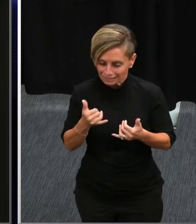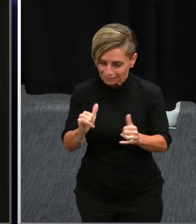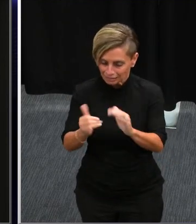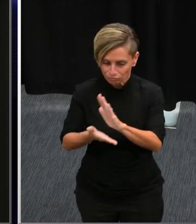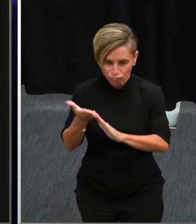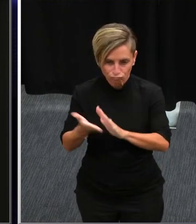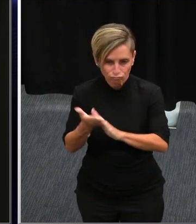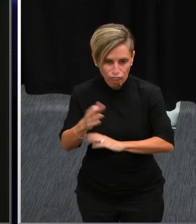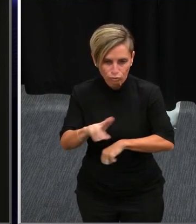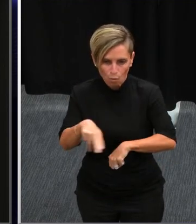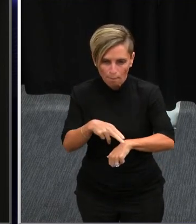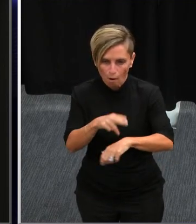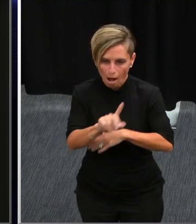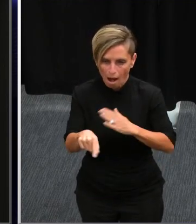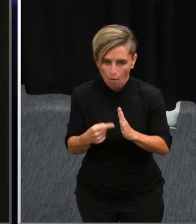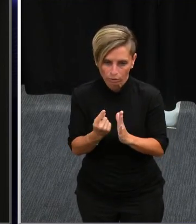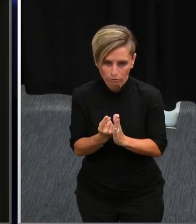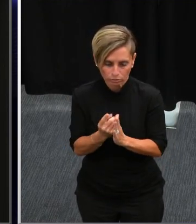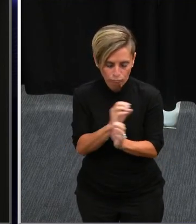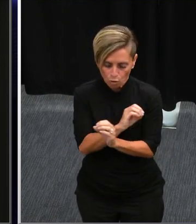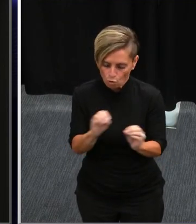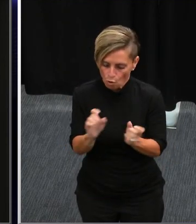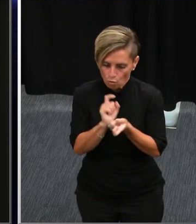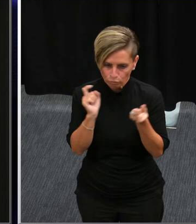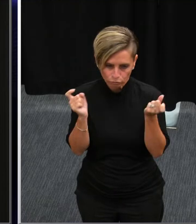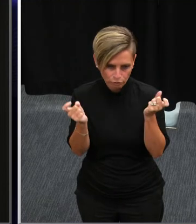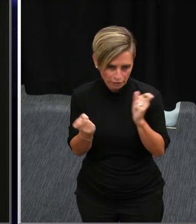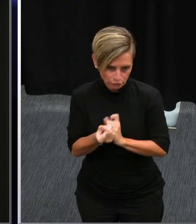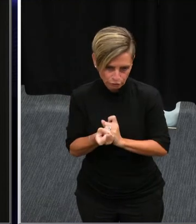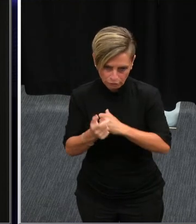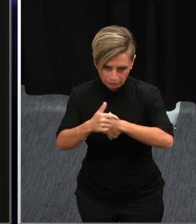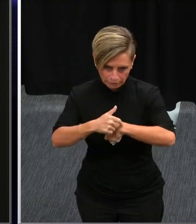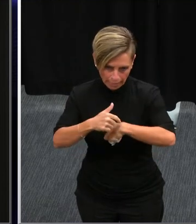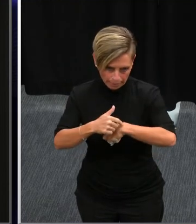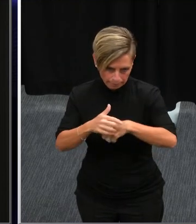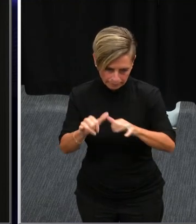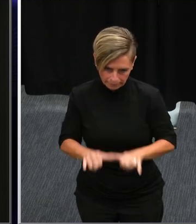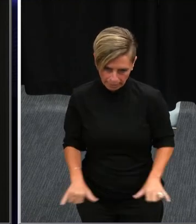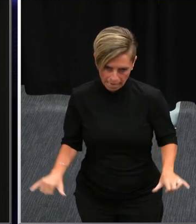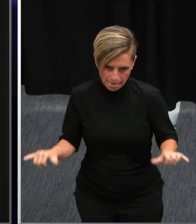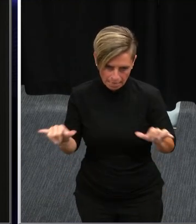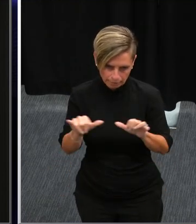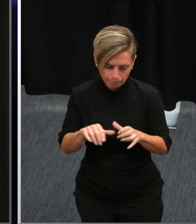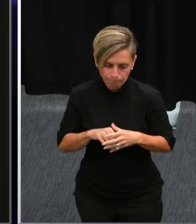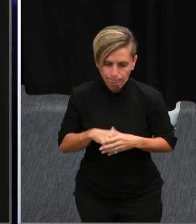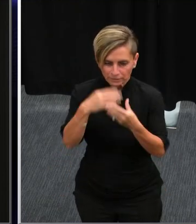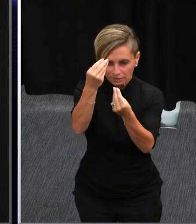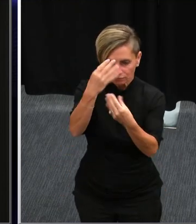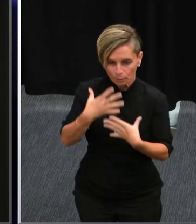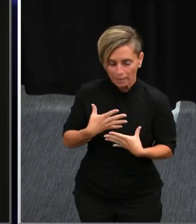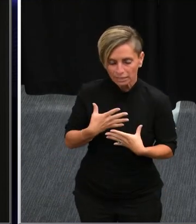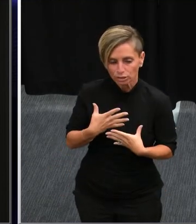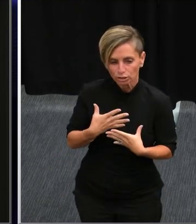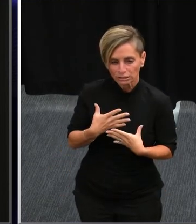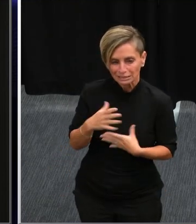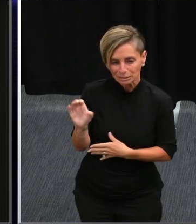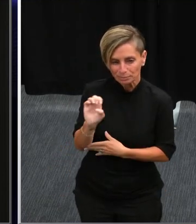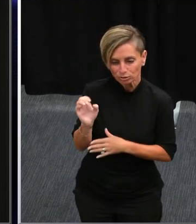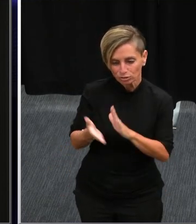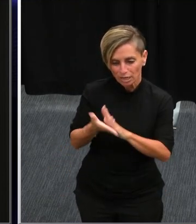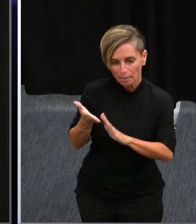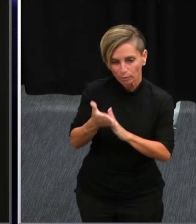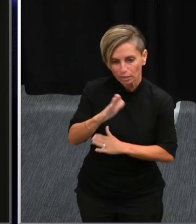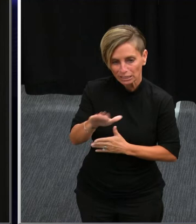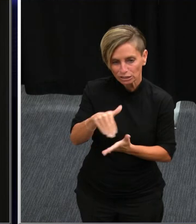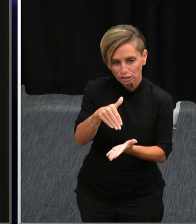normal, and there are no changes to those times. Our information line, St. Lucie County's Emergency Operations